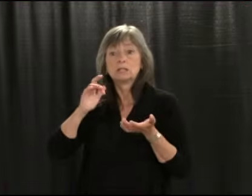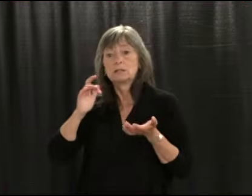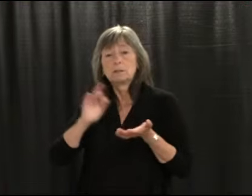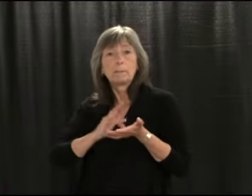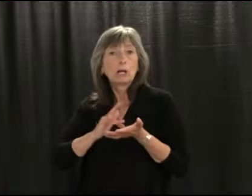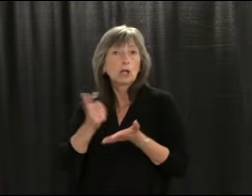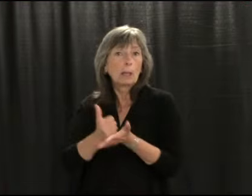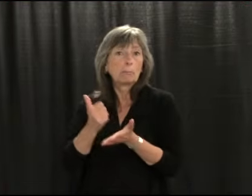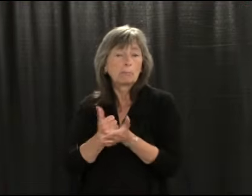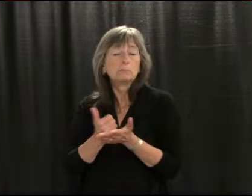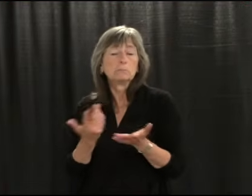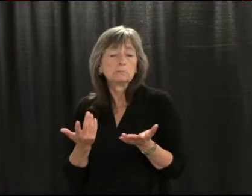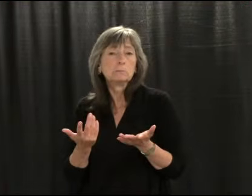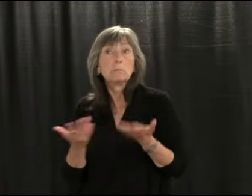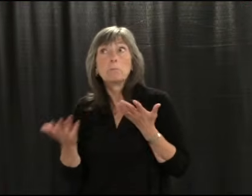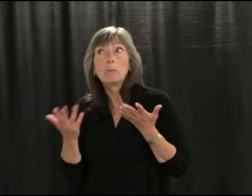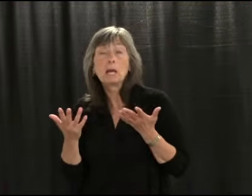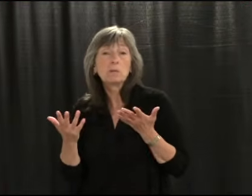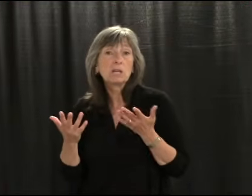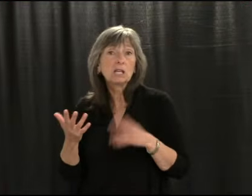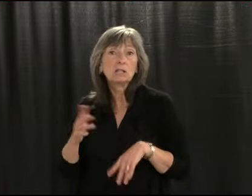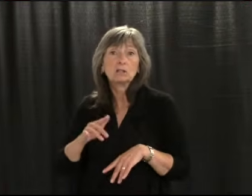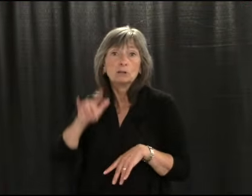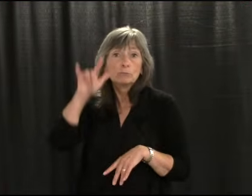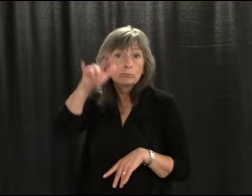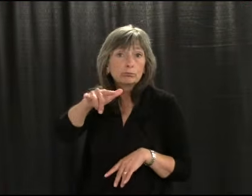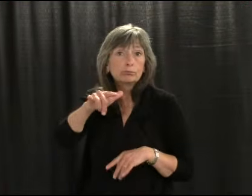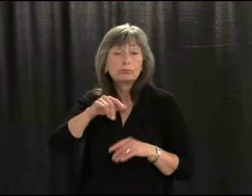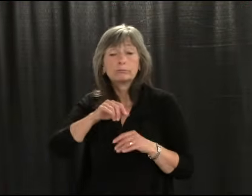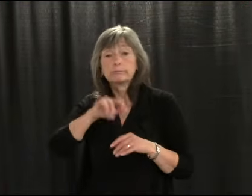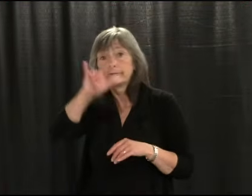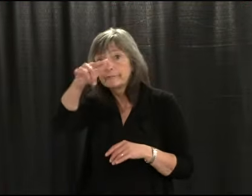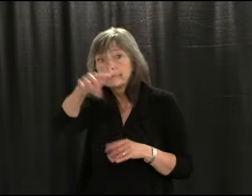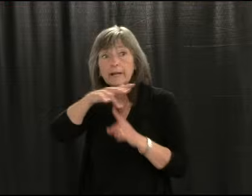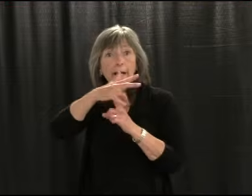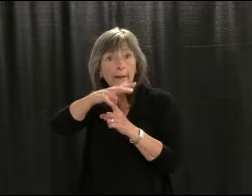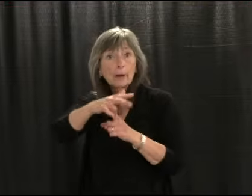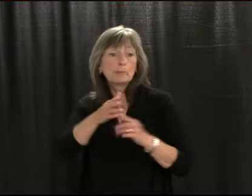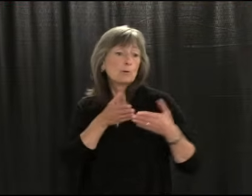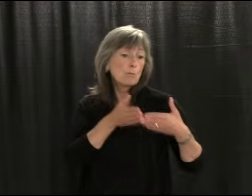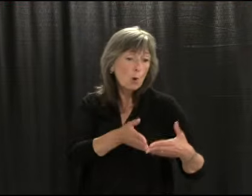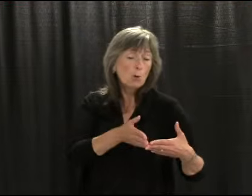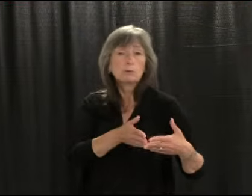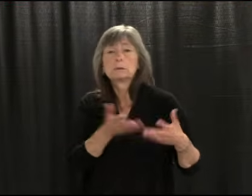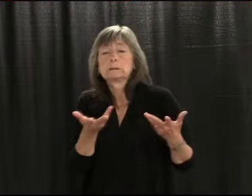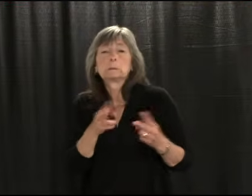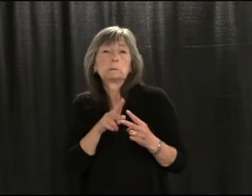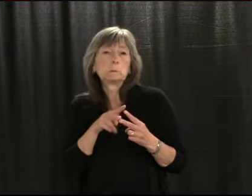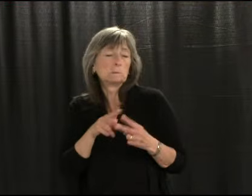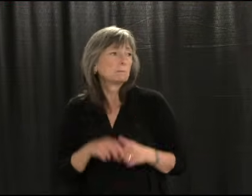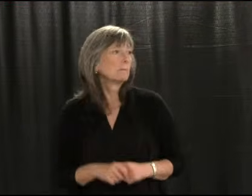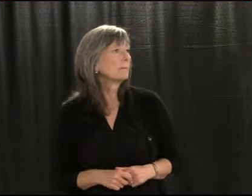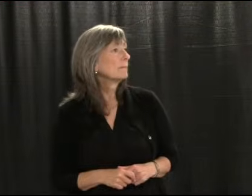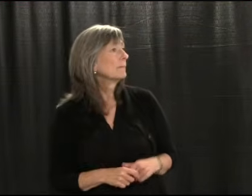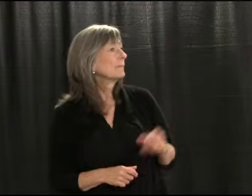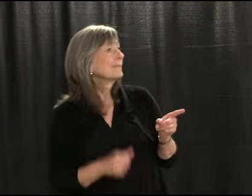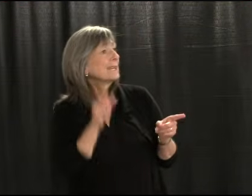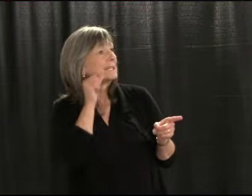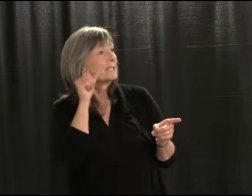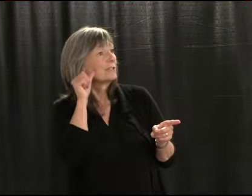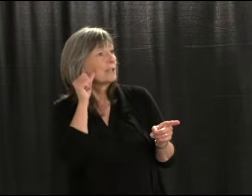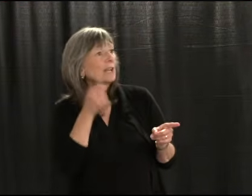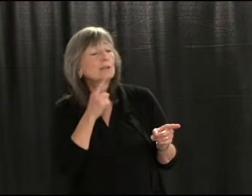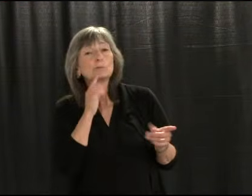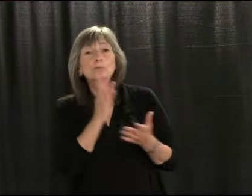And just sorry, and it could be air assets, it could be boats going back and forth between the Burin Peninsula and the Canagra. Yesterday we talked about increased